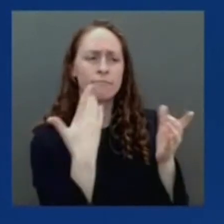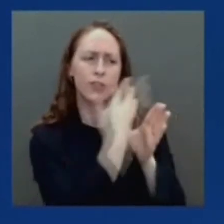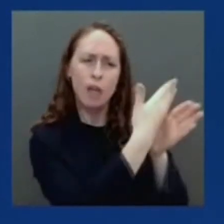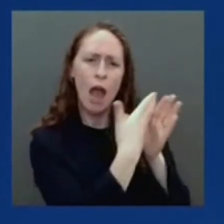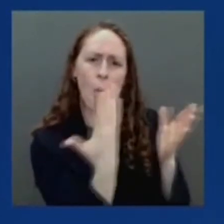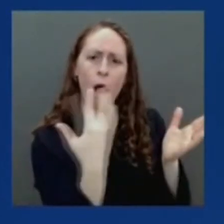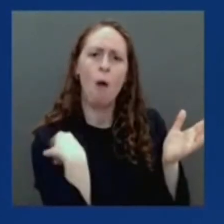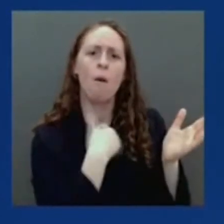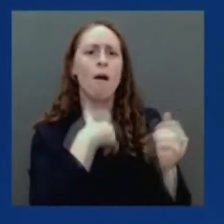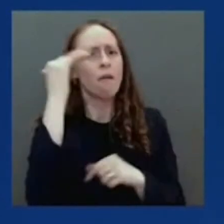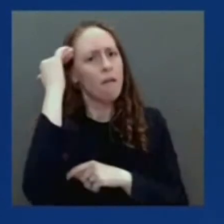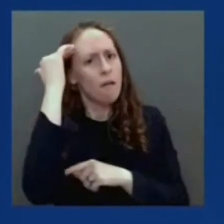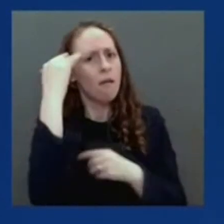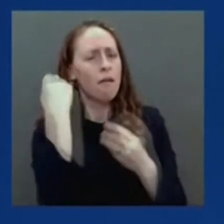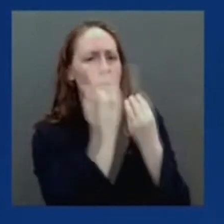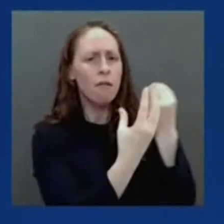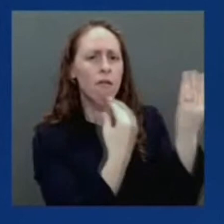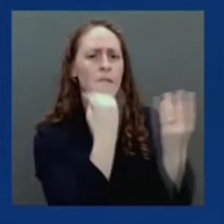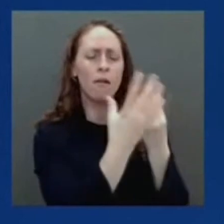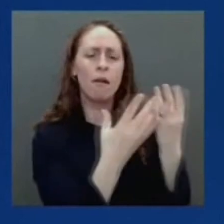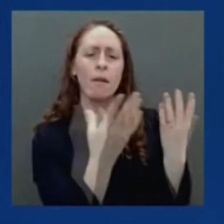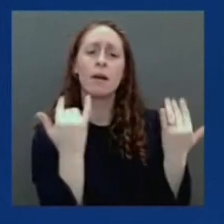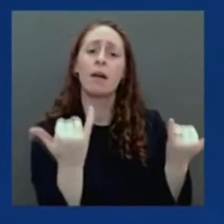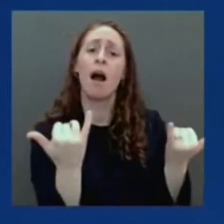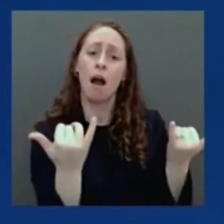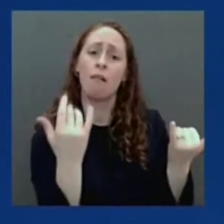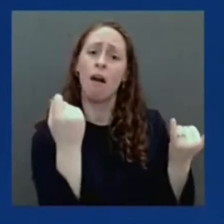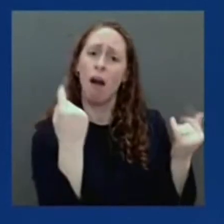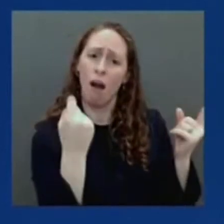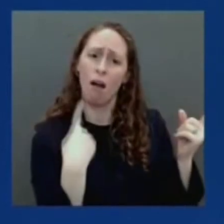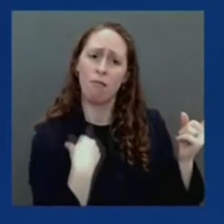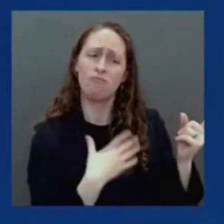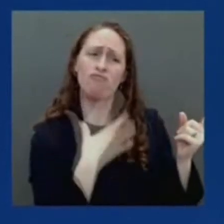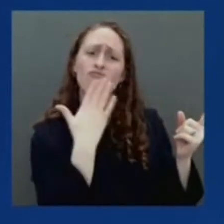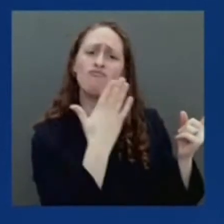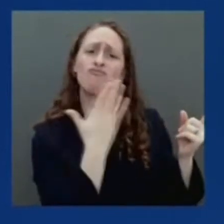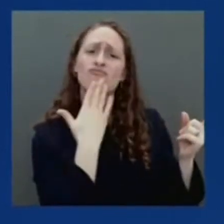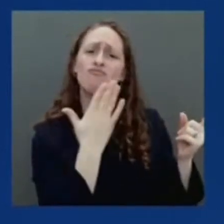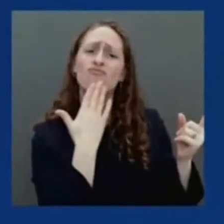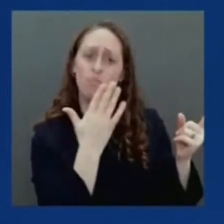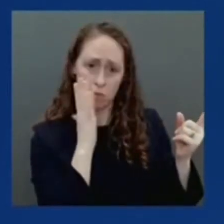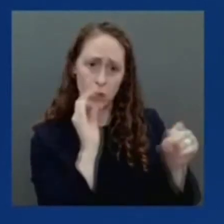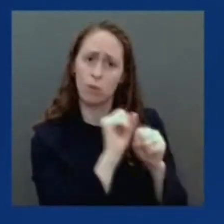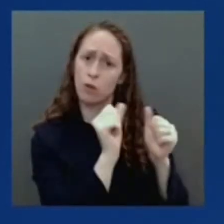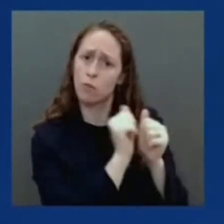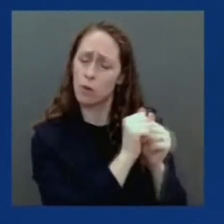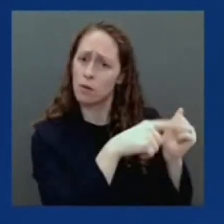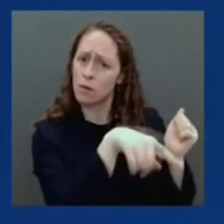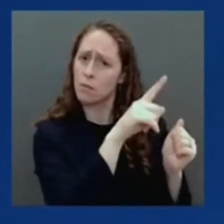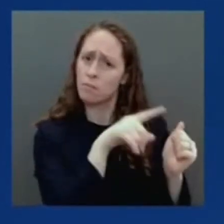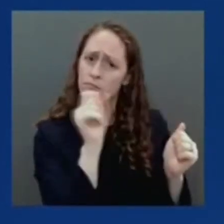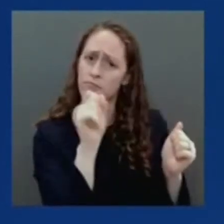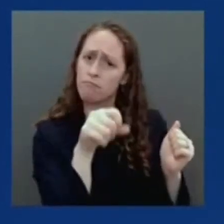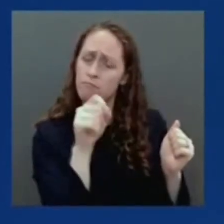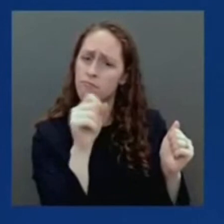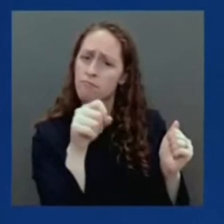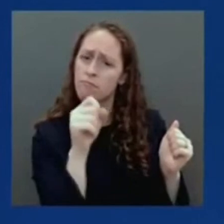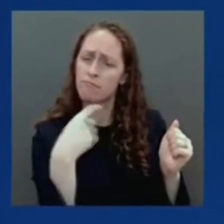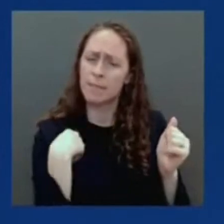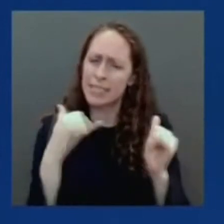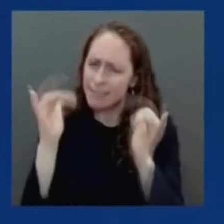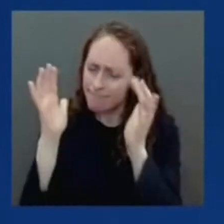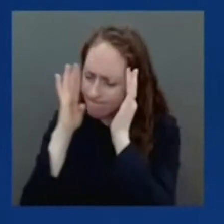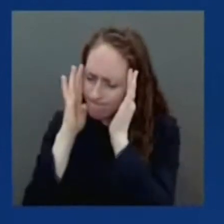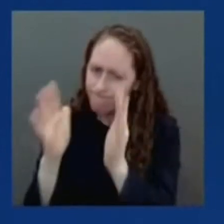the work the senators have done and look forward to working with them. Dr. Fauci? Yeah, Cheryl, I think it's important to